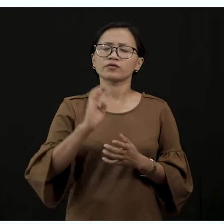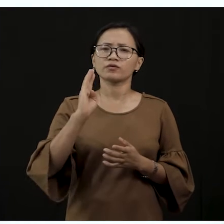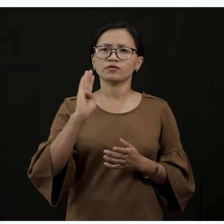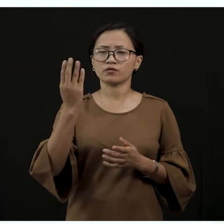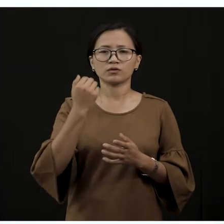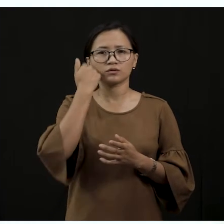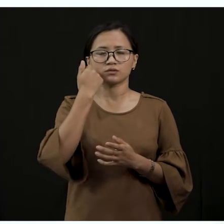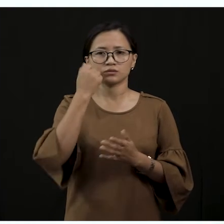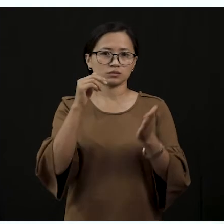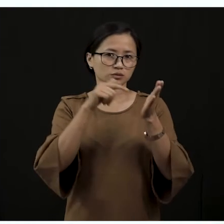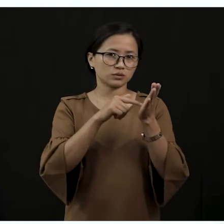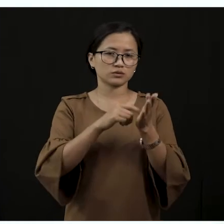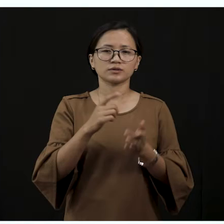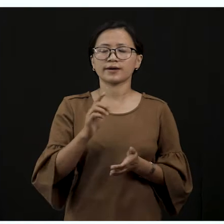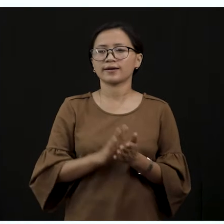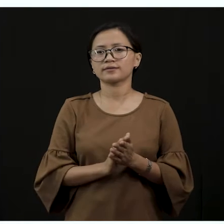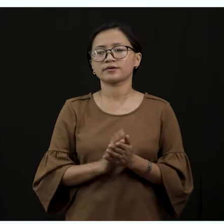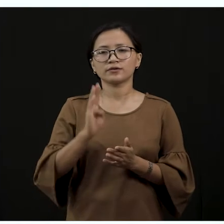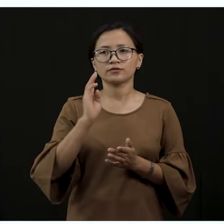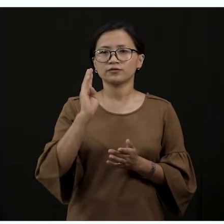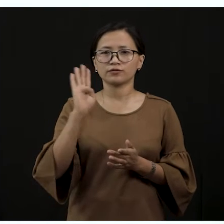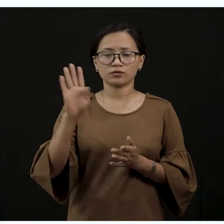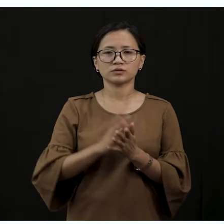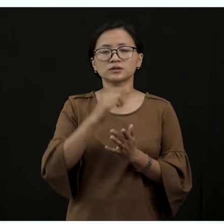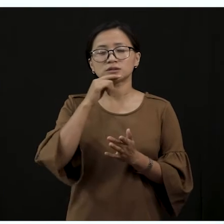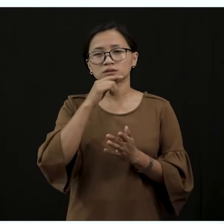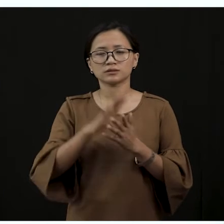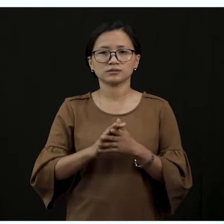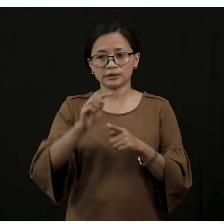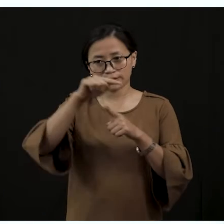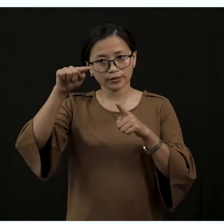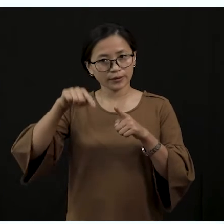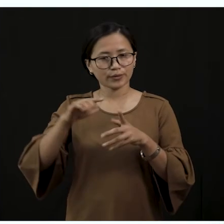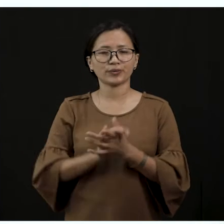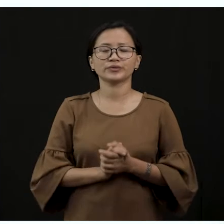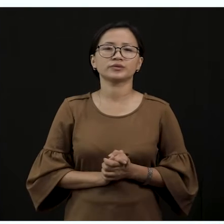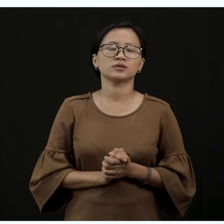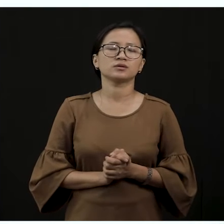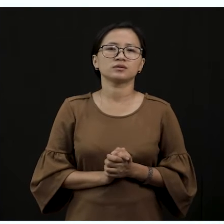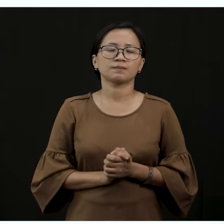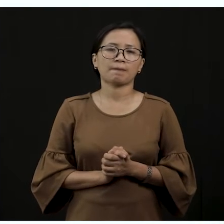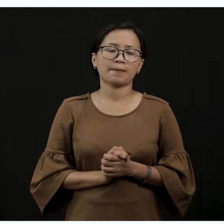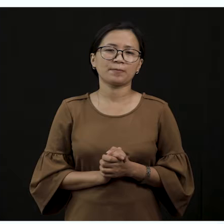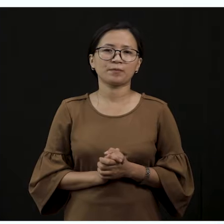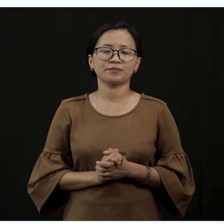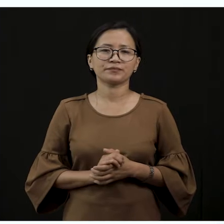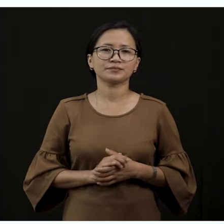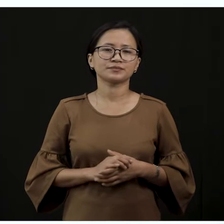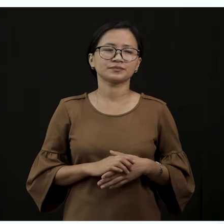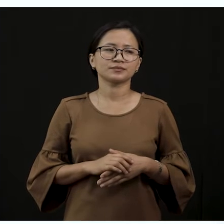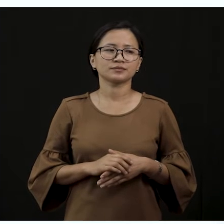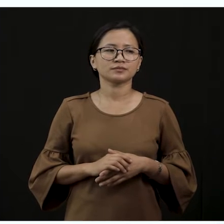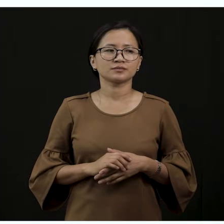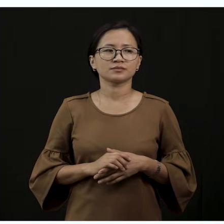and 4 yellow color dots. So, the rectangle has 4 sides and 4 corners or